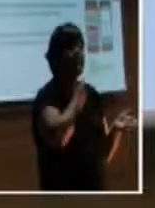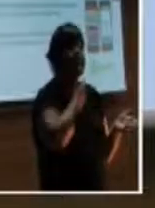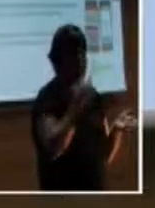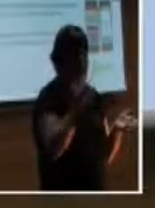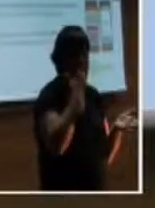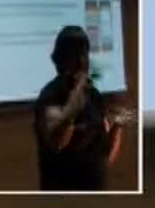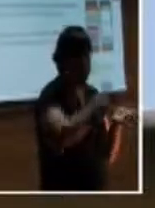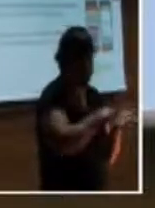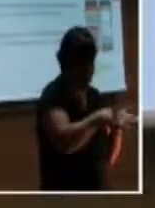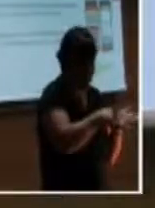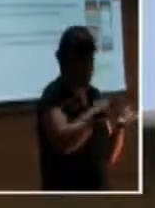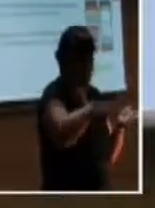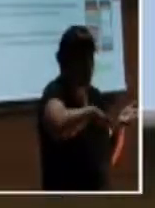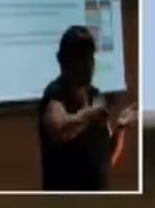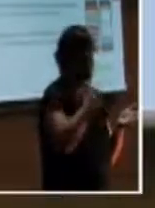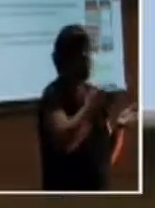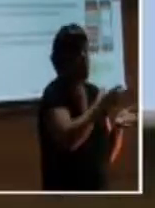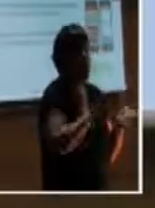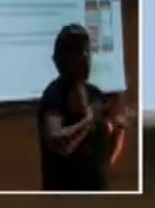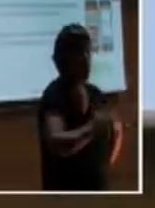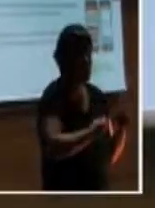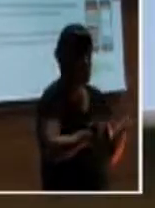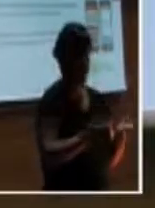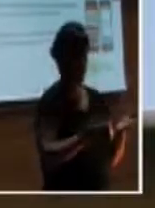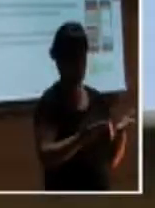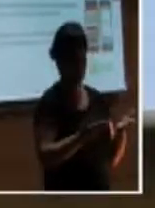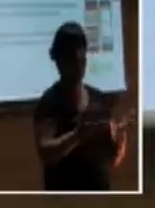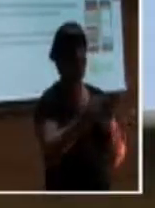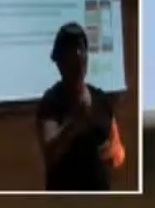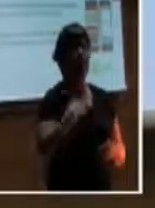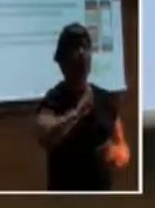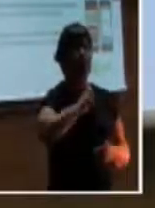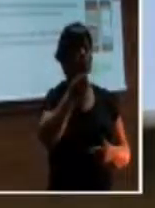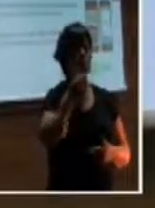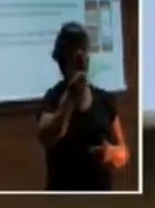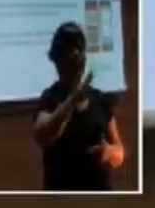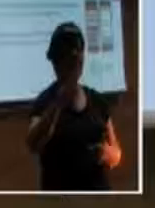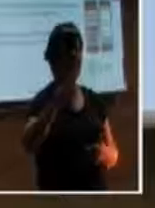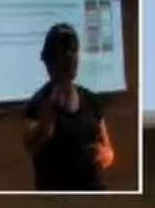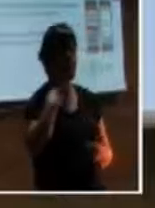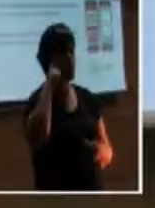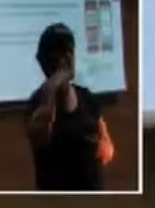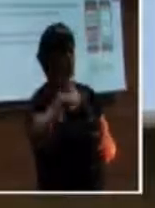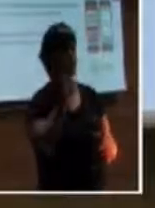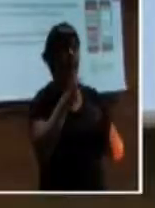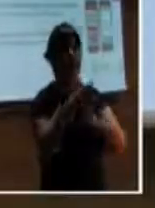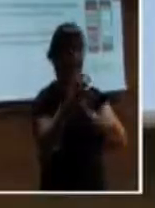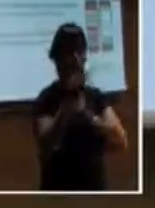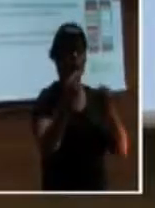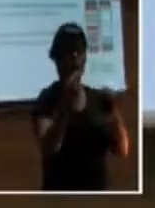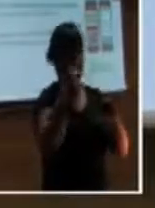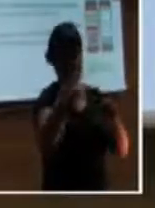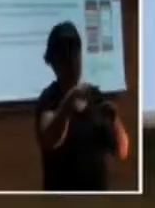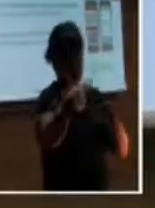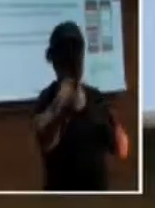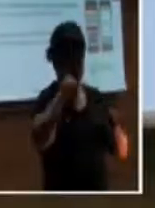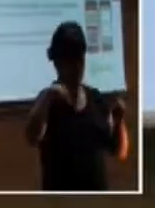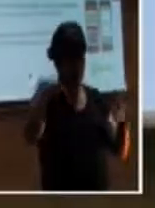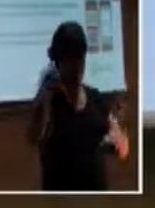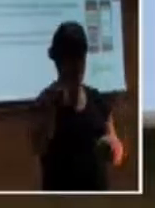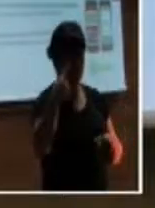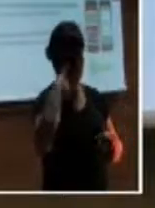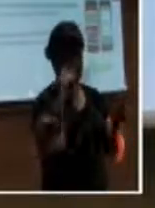not a secret anymore, and I can talk a bit later, but we're developing an app to address the needs of